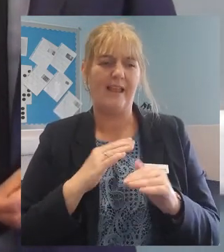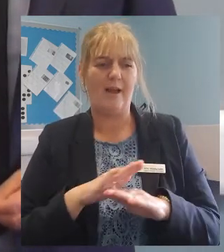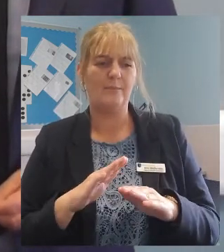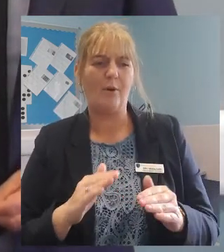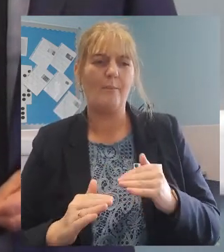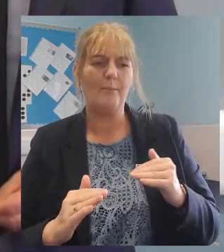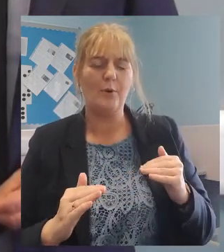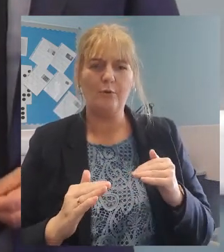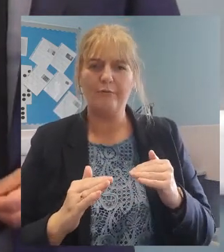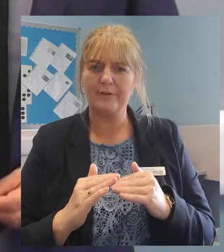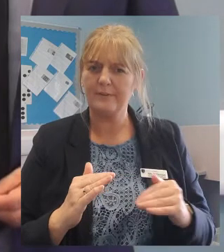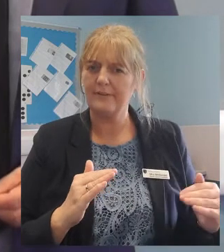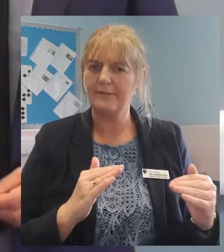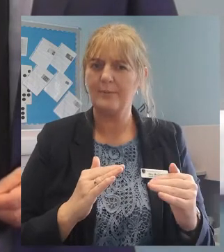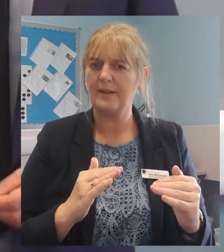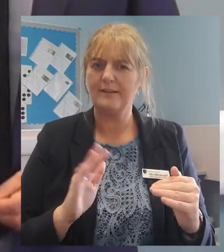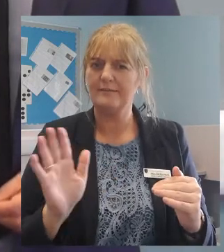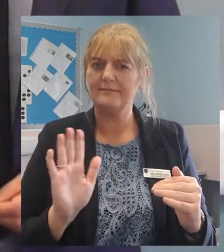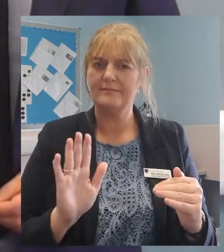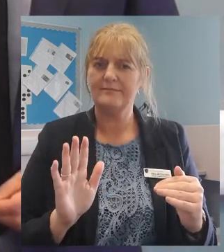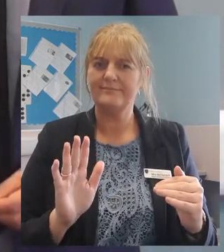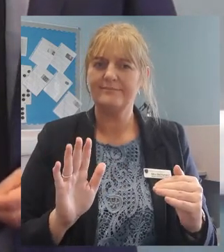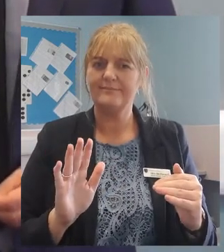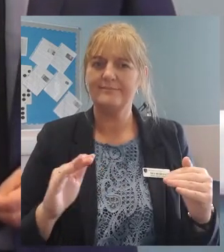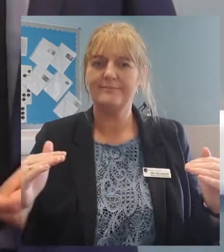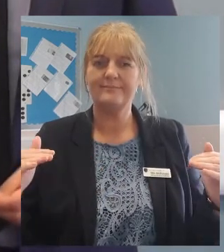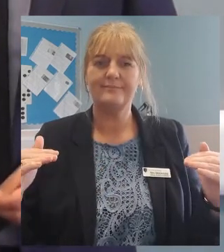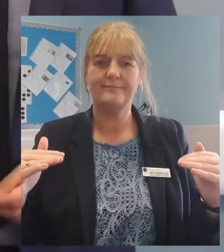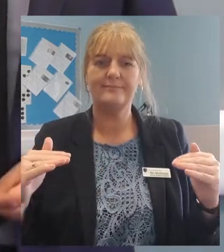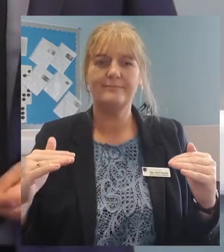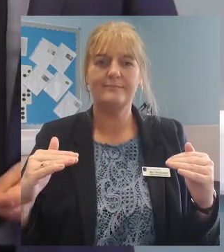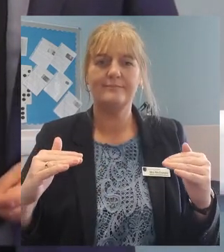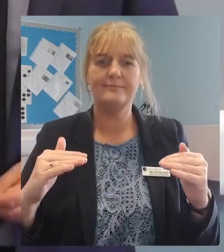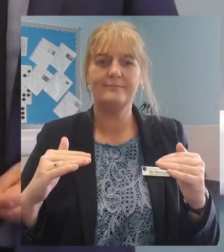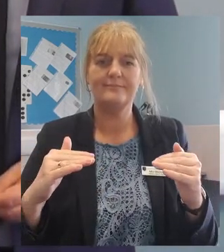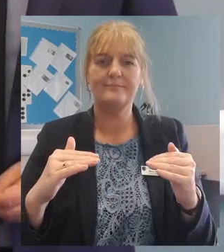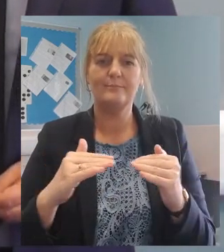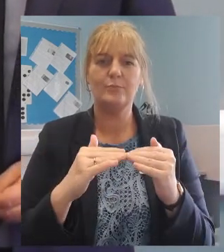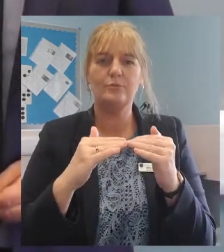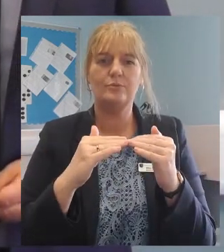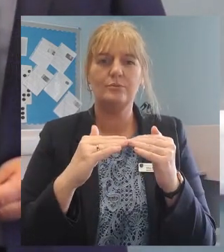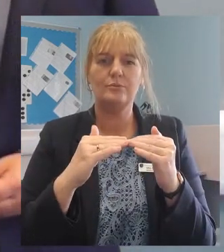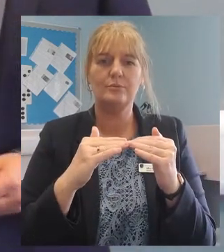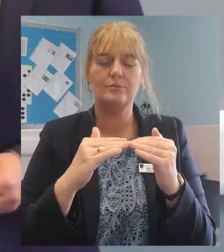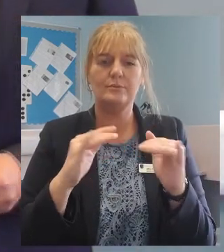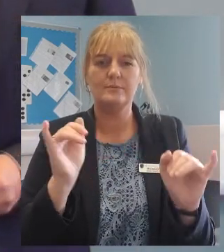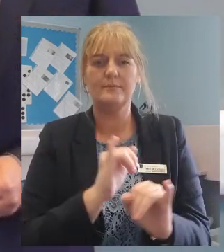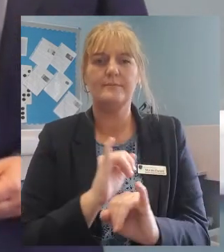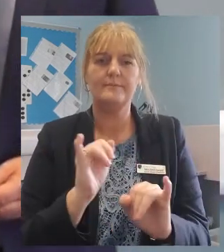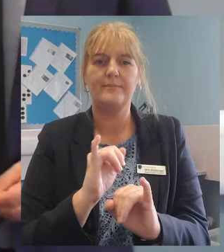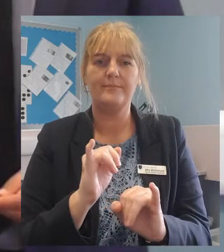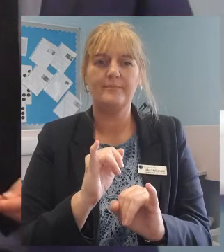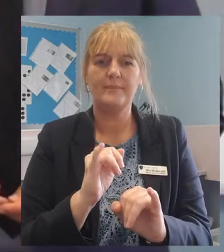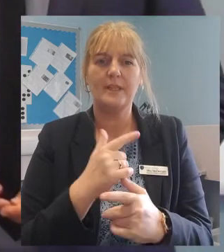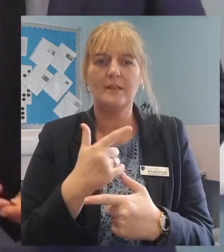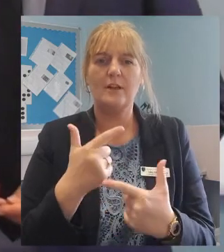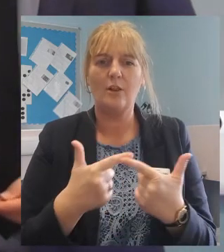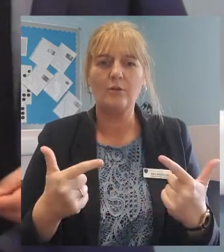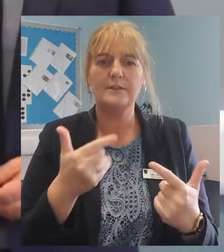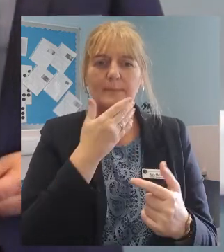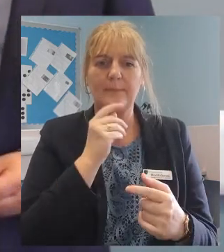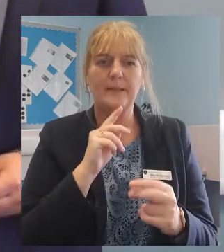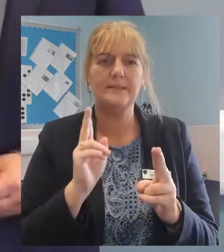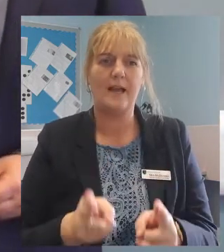as a result. Their lack of humility resulted in disaster. The final point I would like to